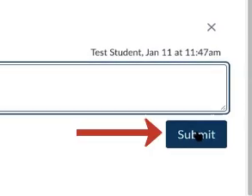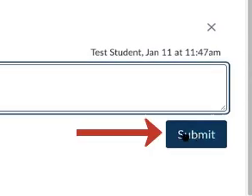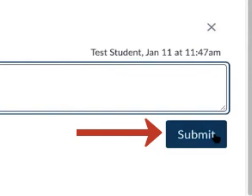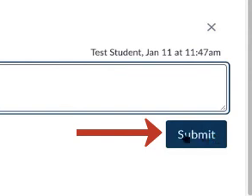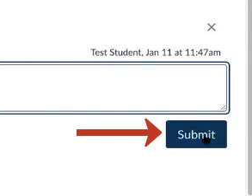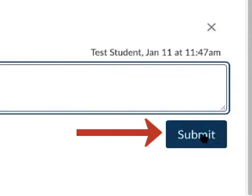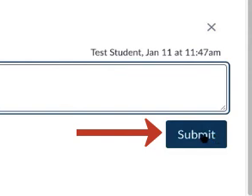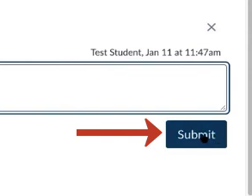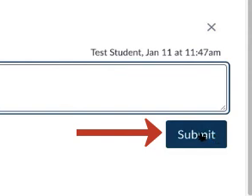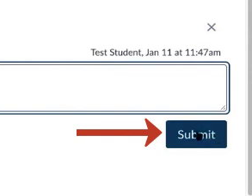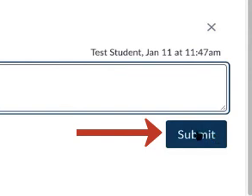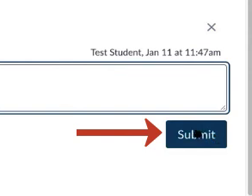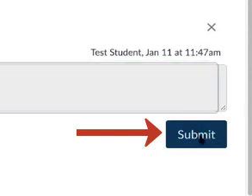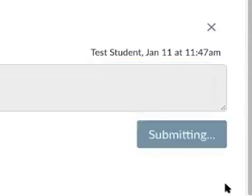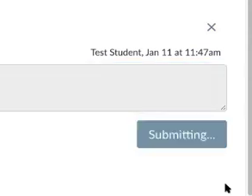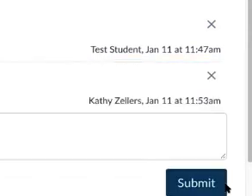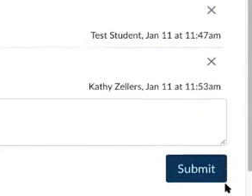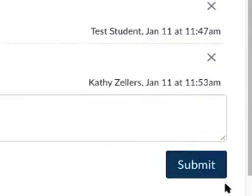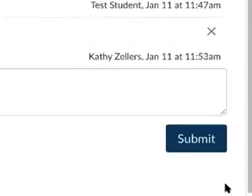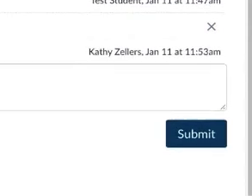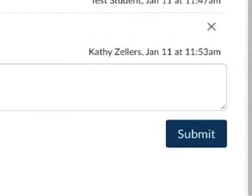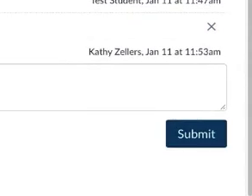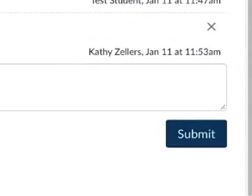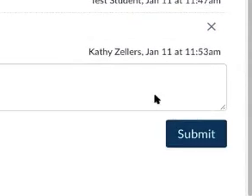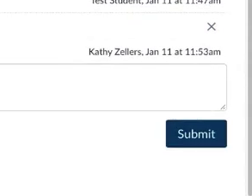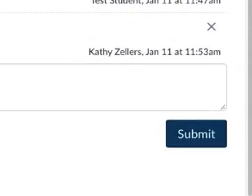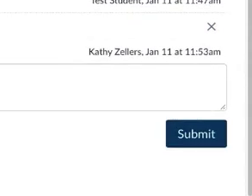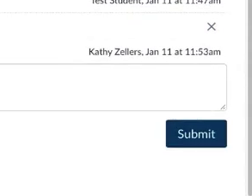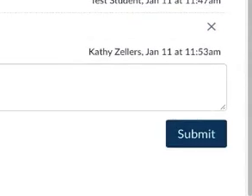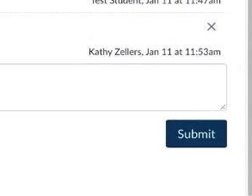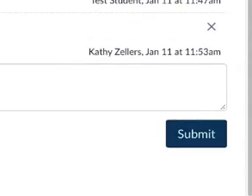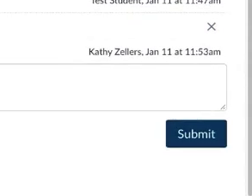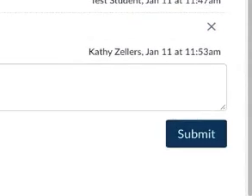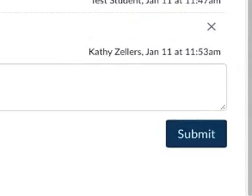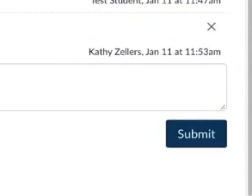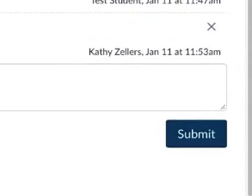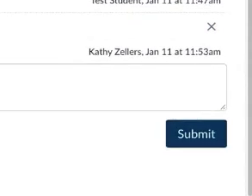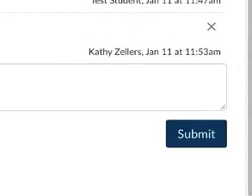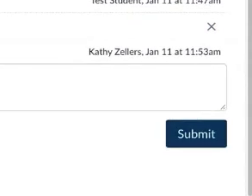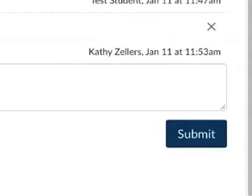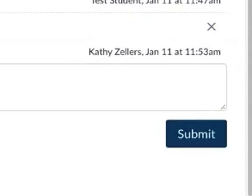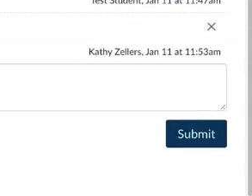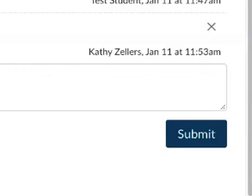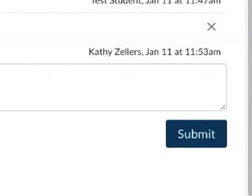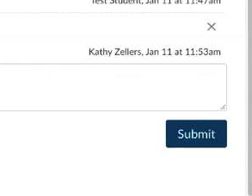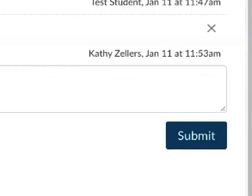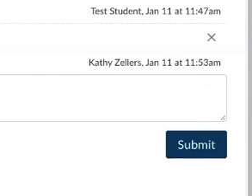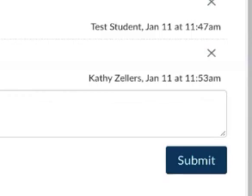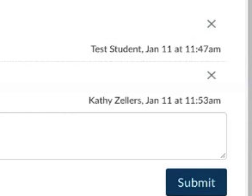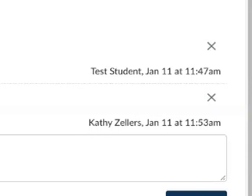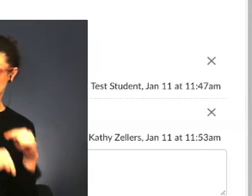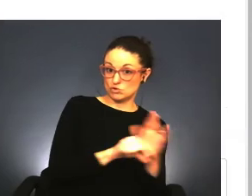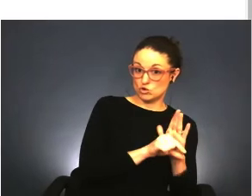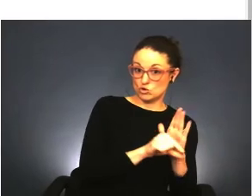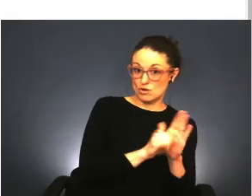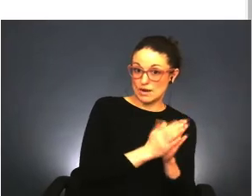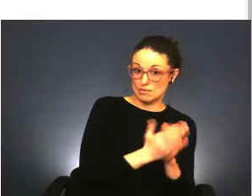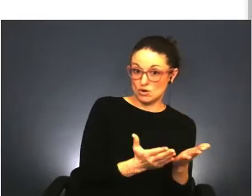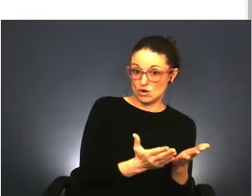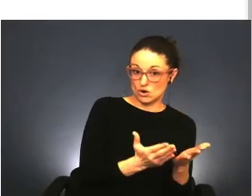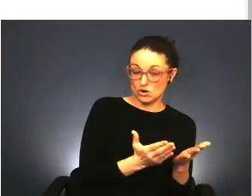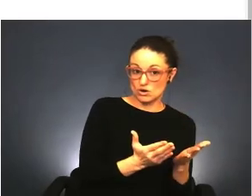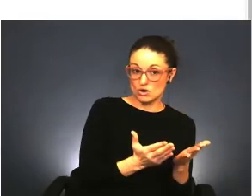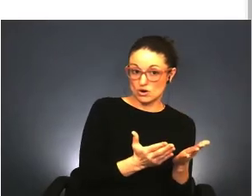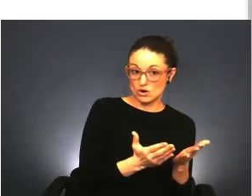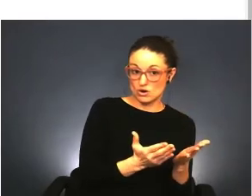to them until you hit submit. So I'll hit submit, and now when I go back to my gradebook, I'll